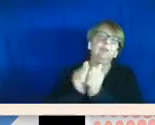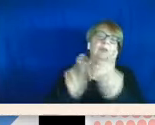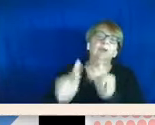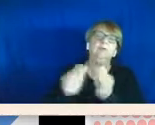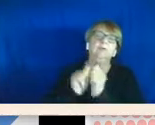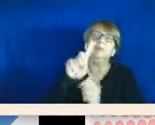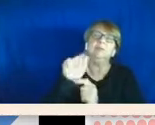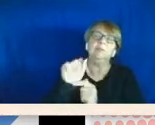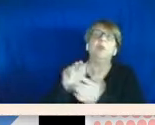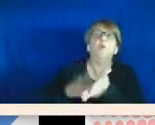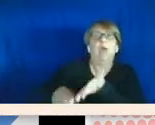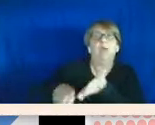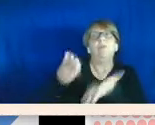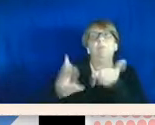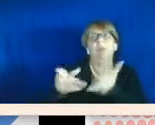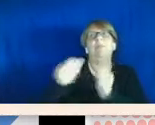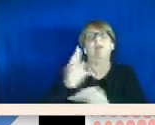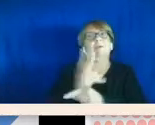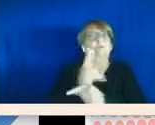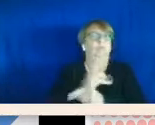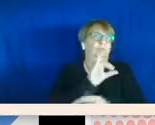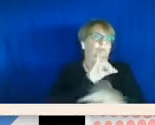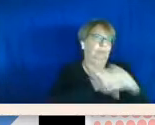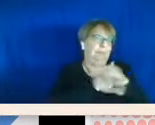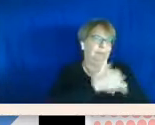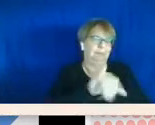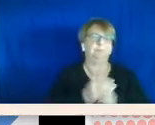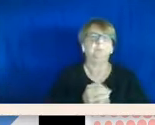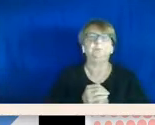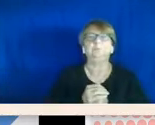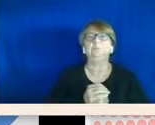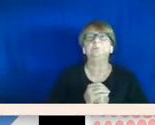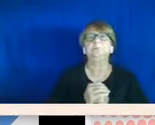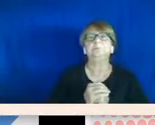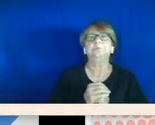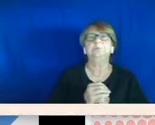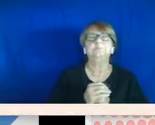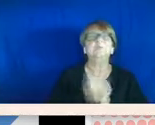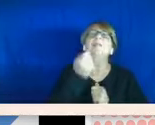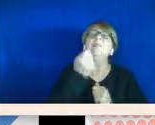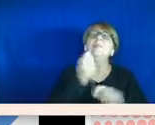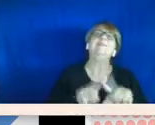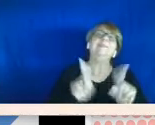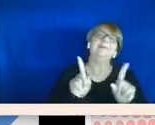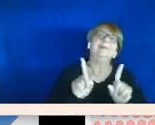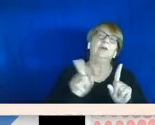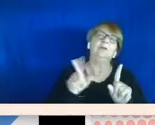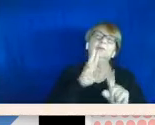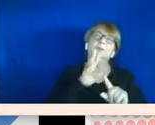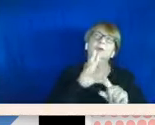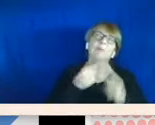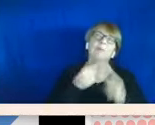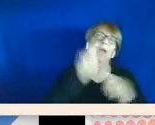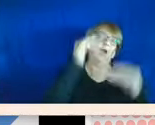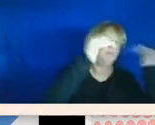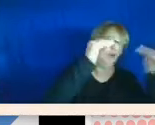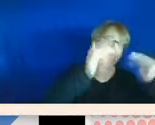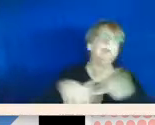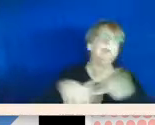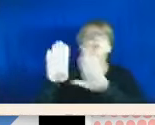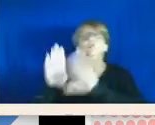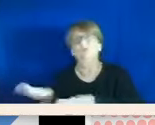able to access. So there's a little bit of difference when you're talking between adult and children, and a